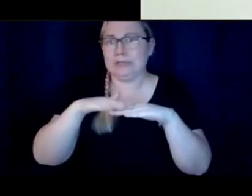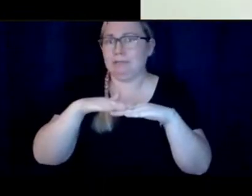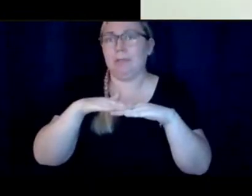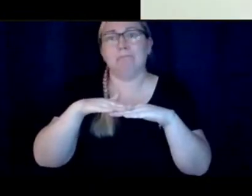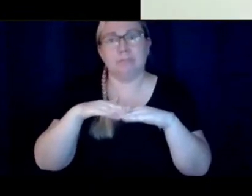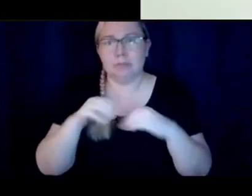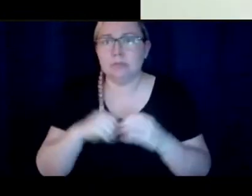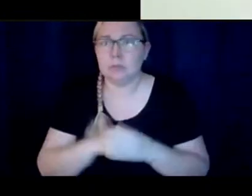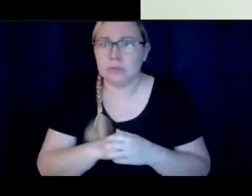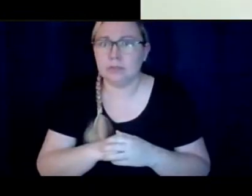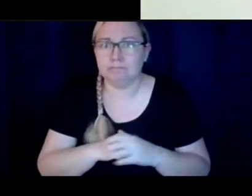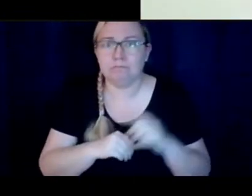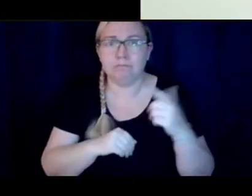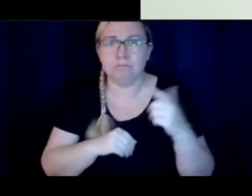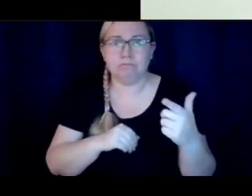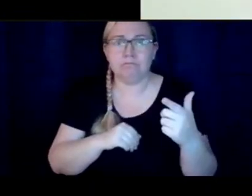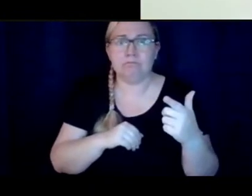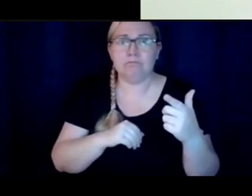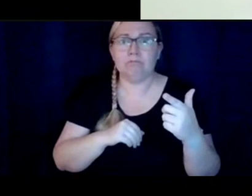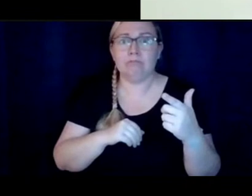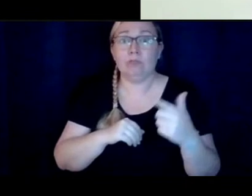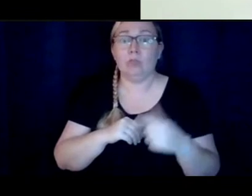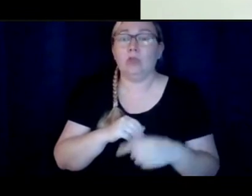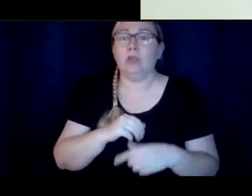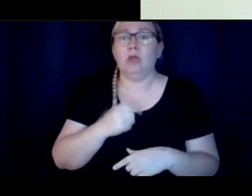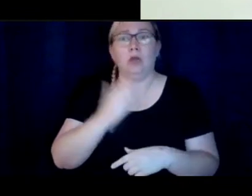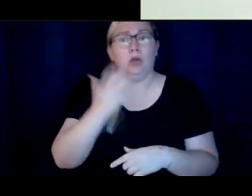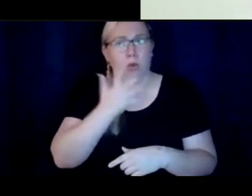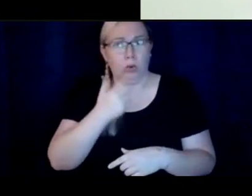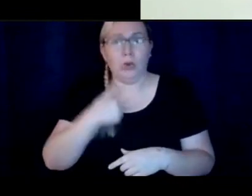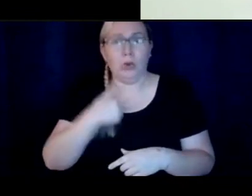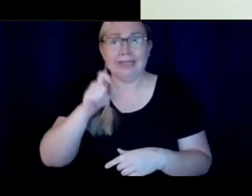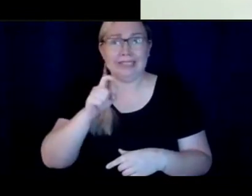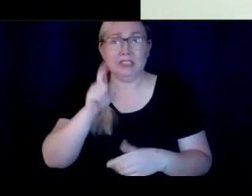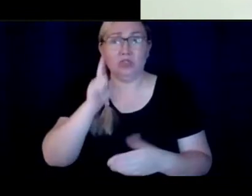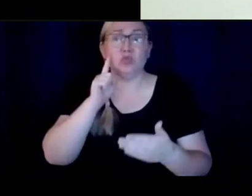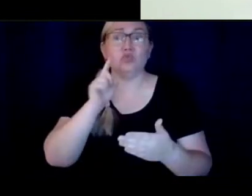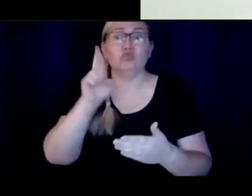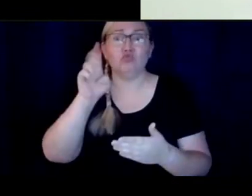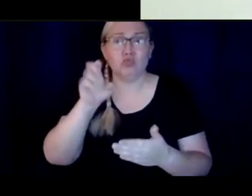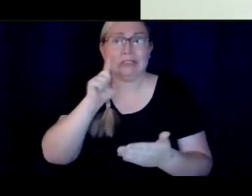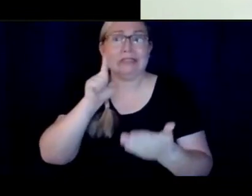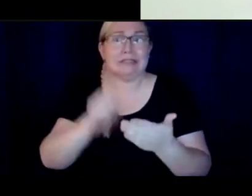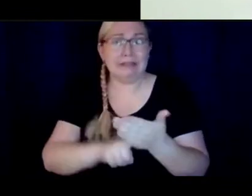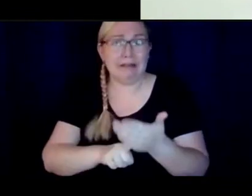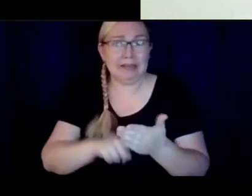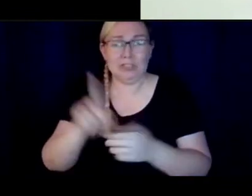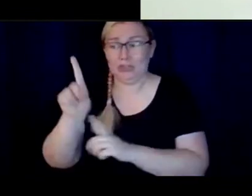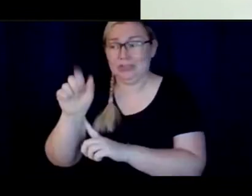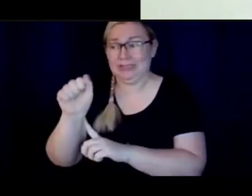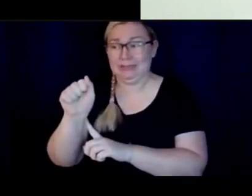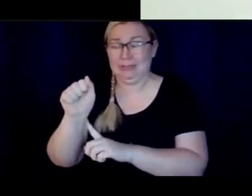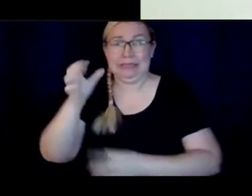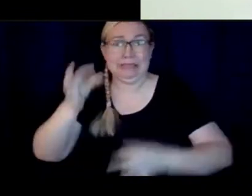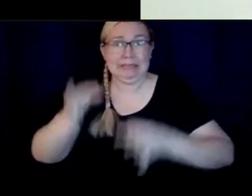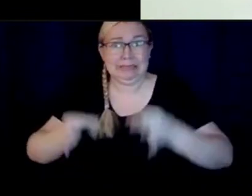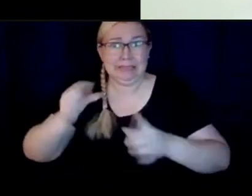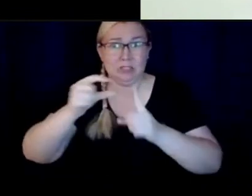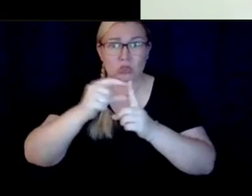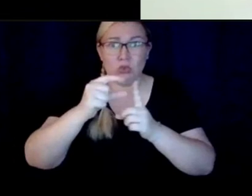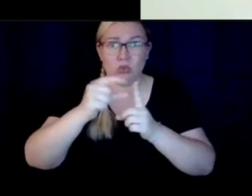Wow. I just need to re-acknowledge the term disability justice because it's such a